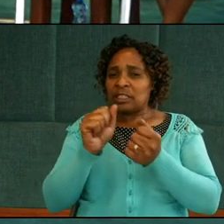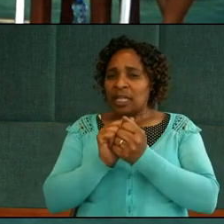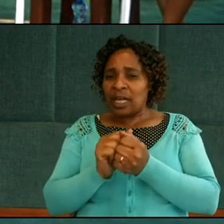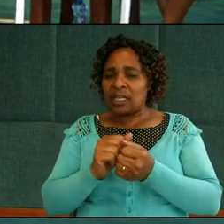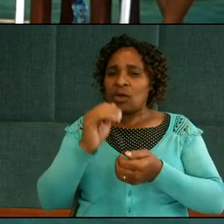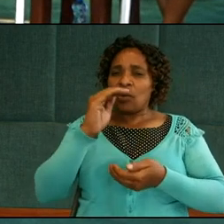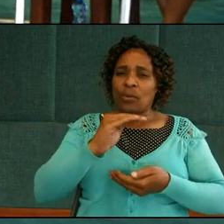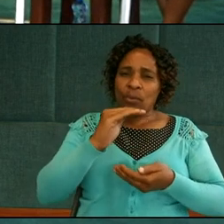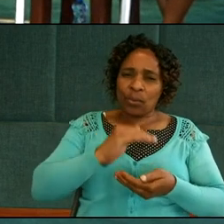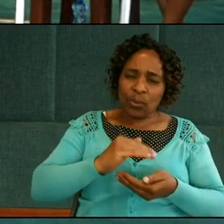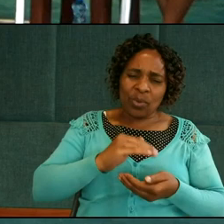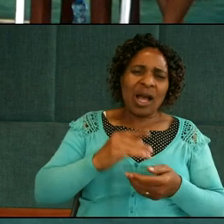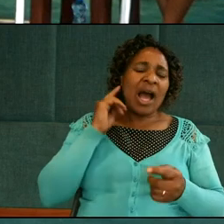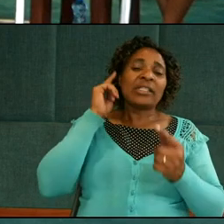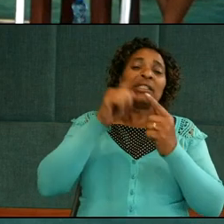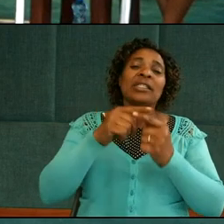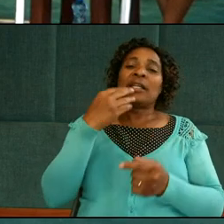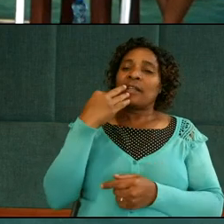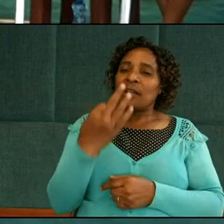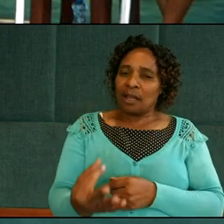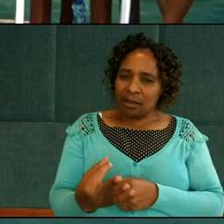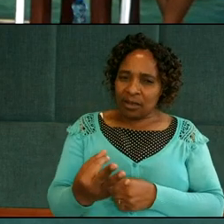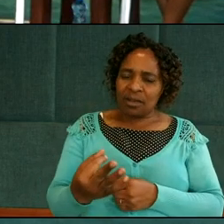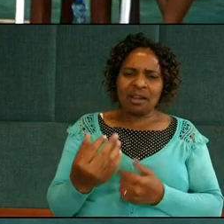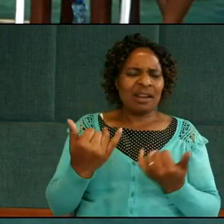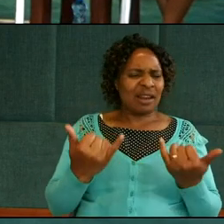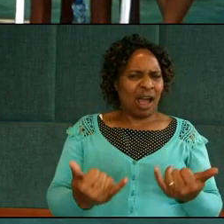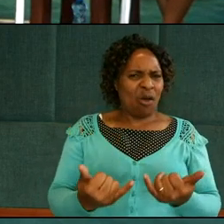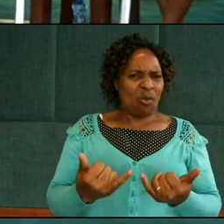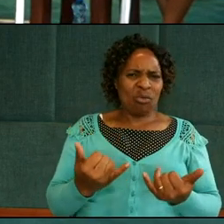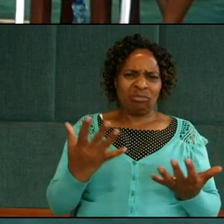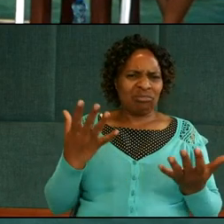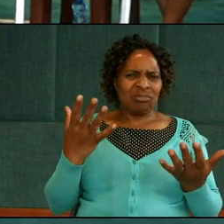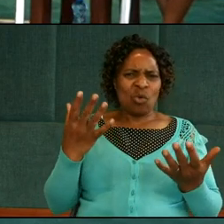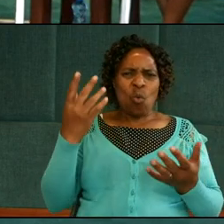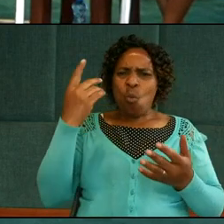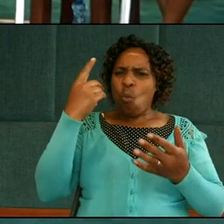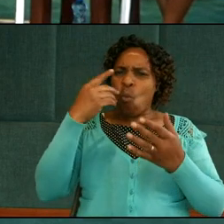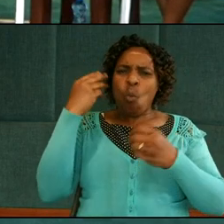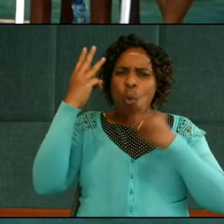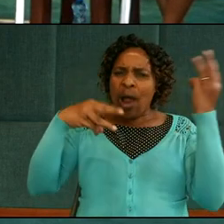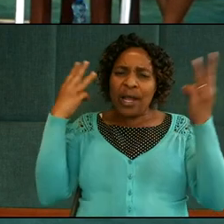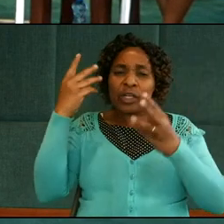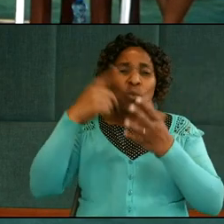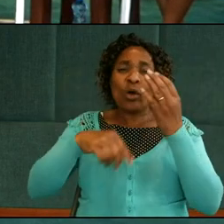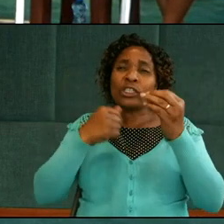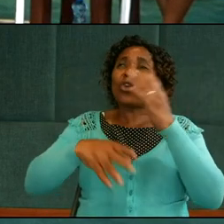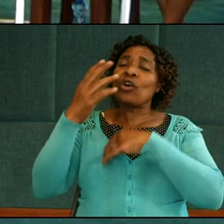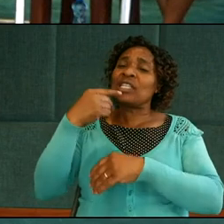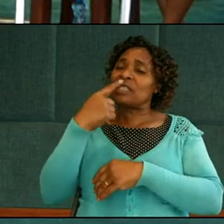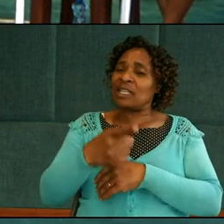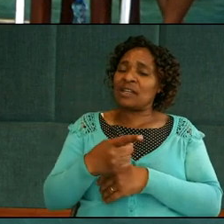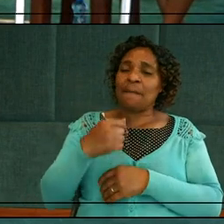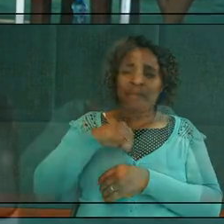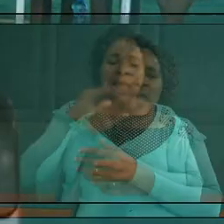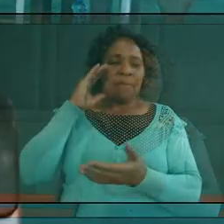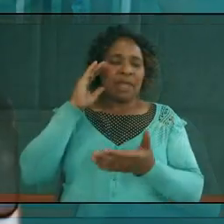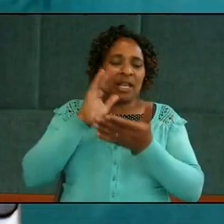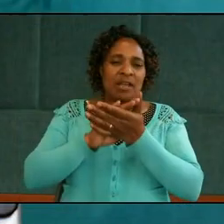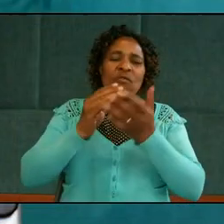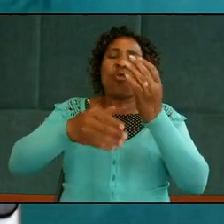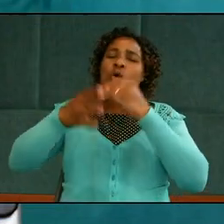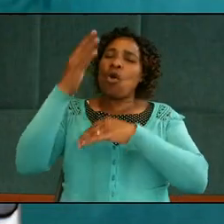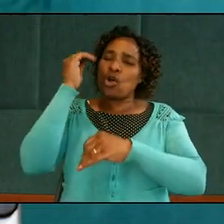going down all the way up to 300. You're wondering, what was God saying? I believe God can